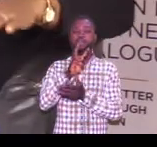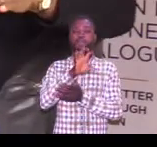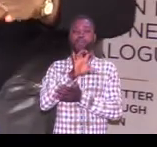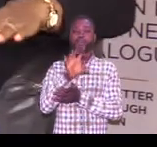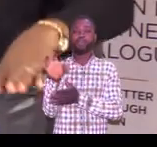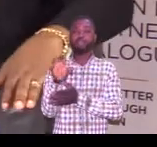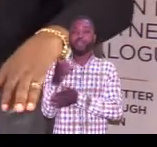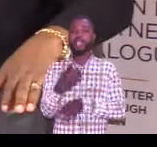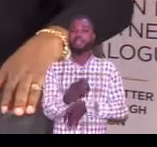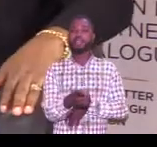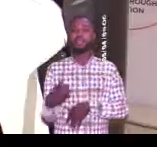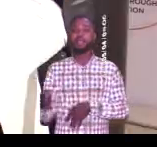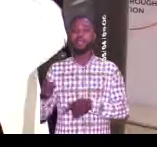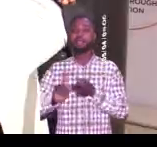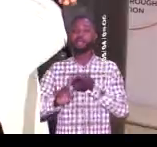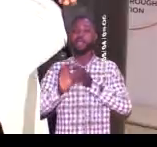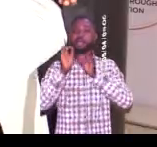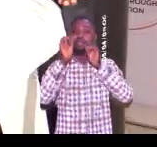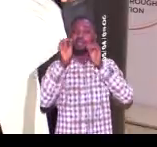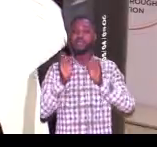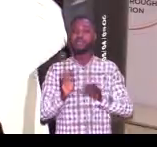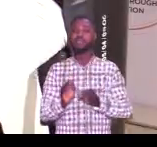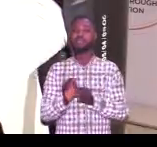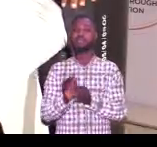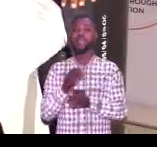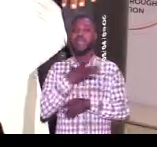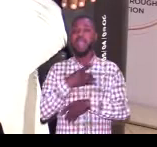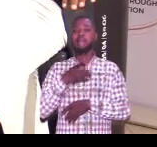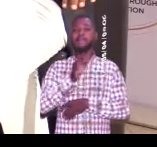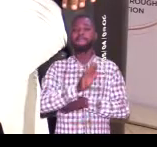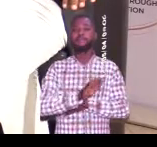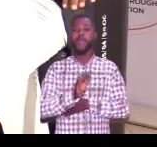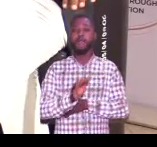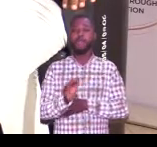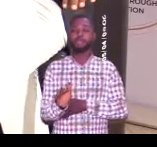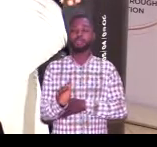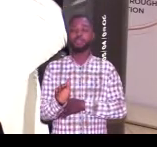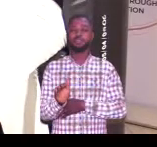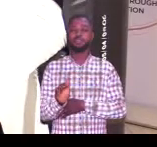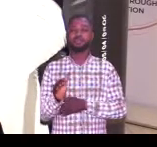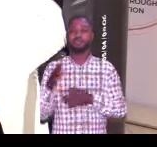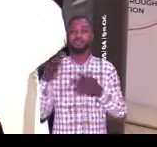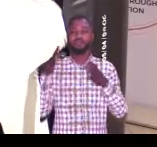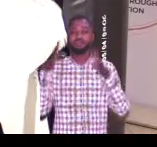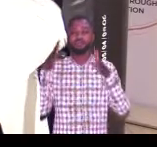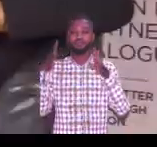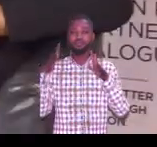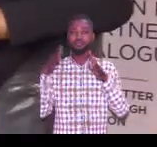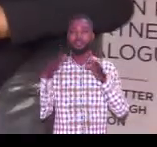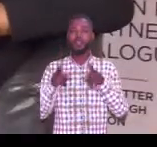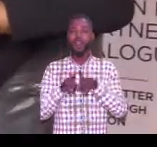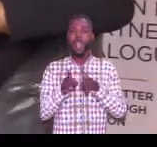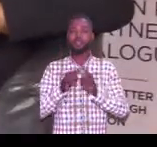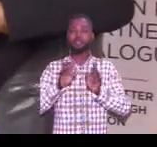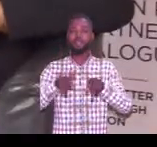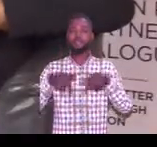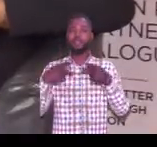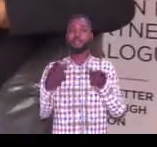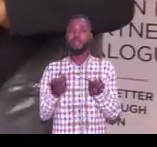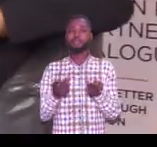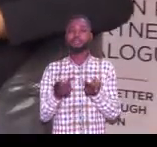7,600 devices to teachers and pupils. That's awesome. Good one. We also